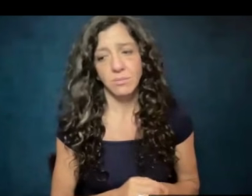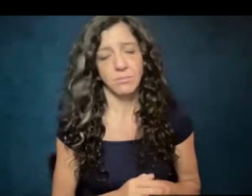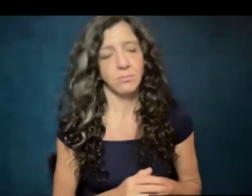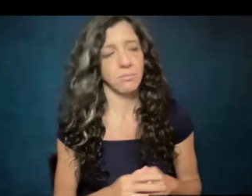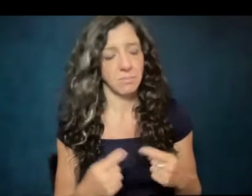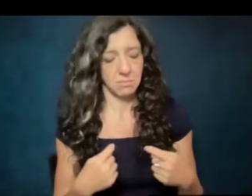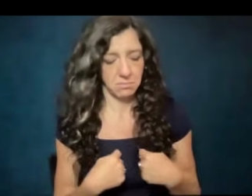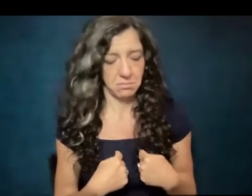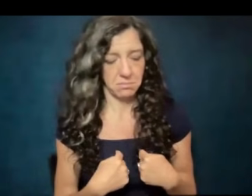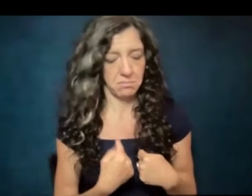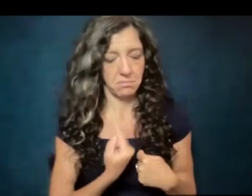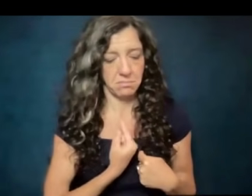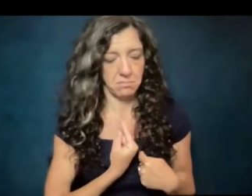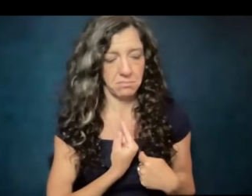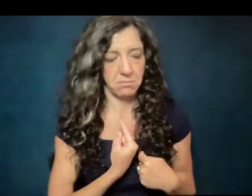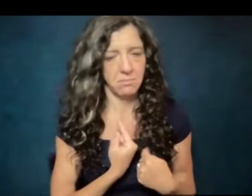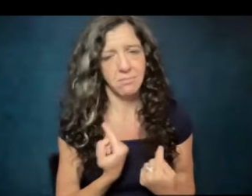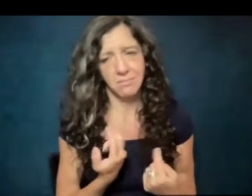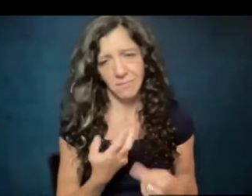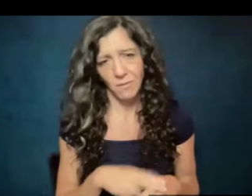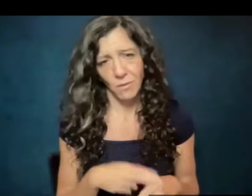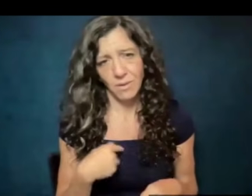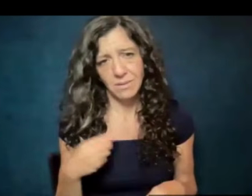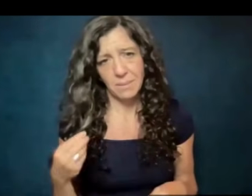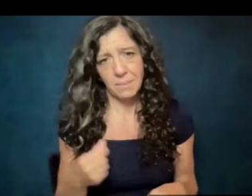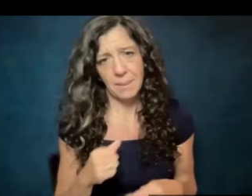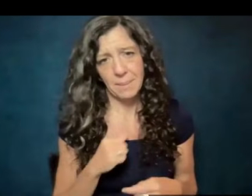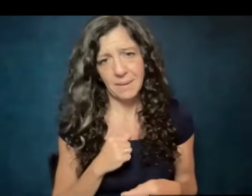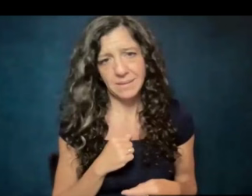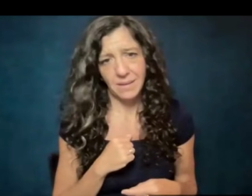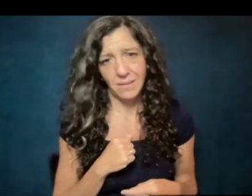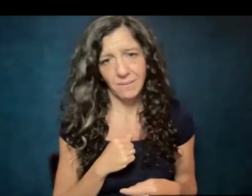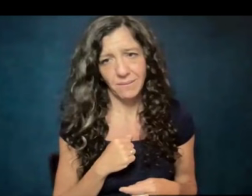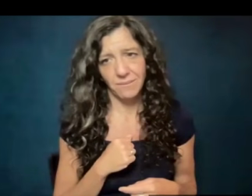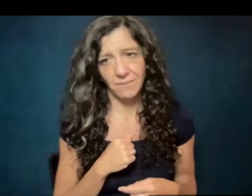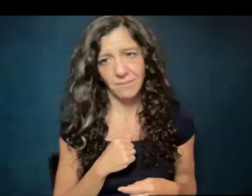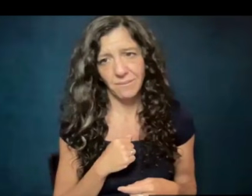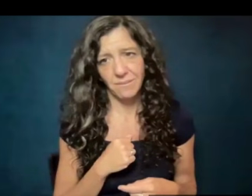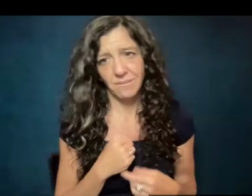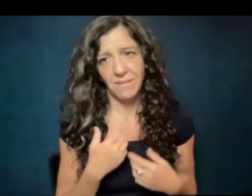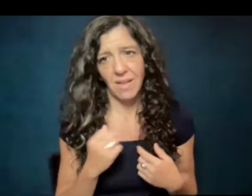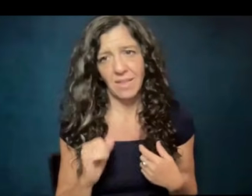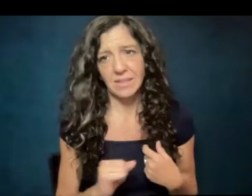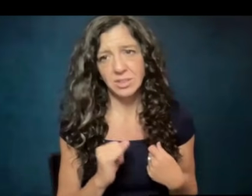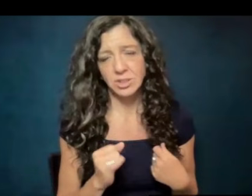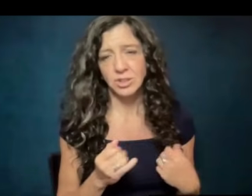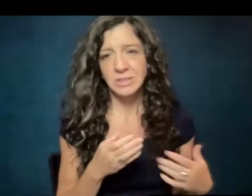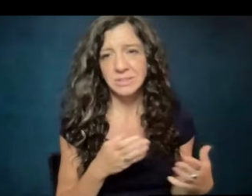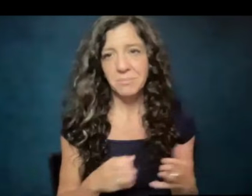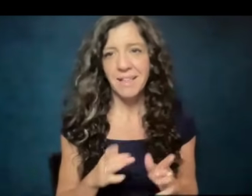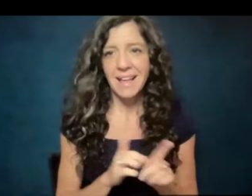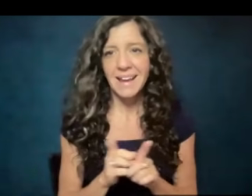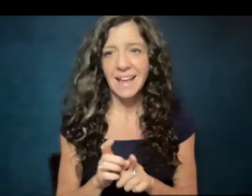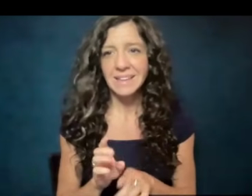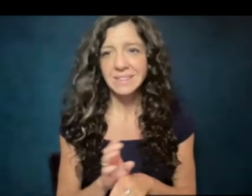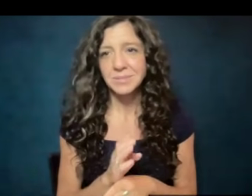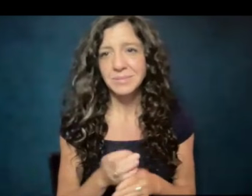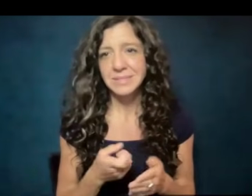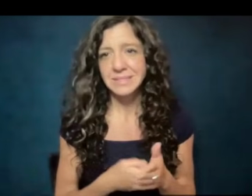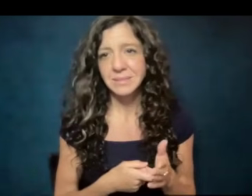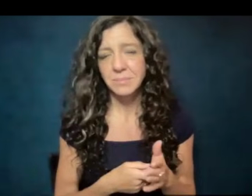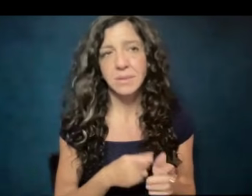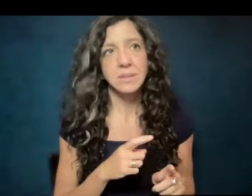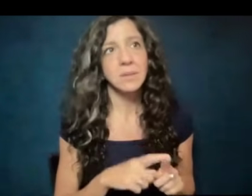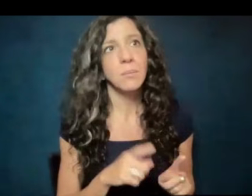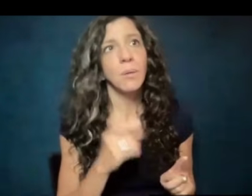is me, and of course I can pay myself, a health insurance plan as a business expense. But what if